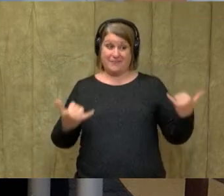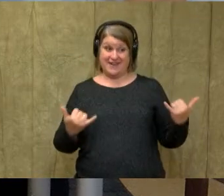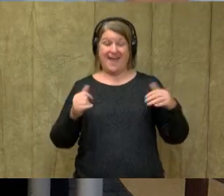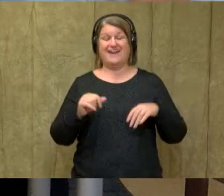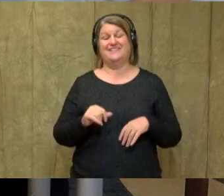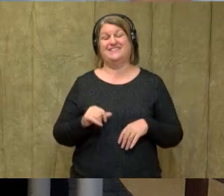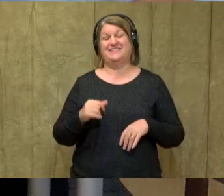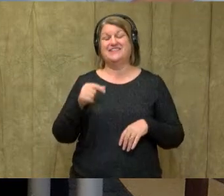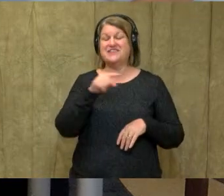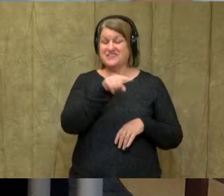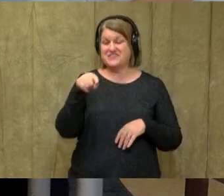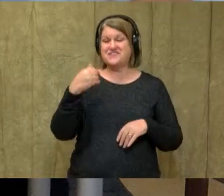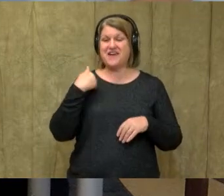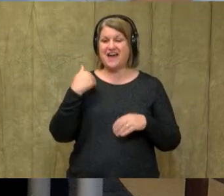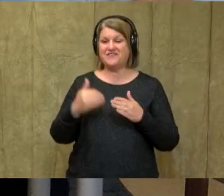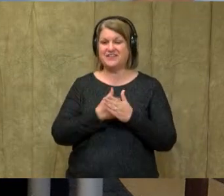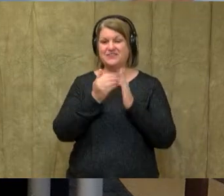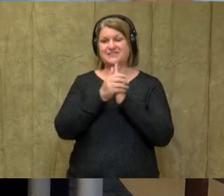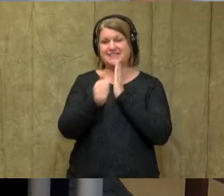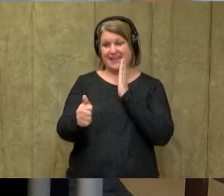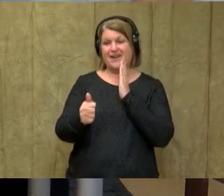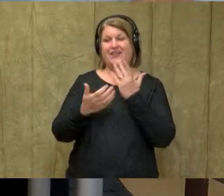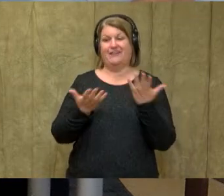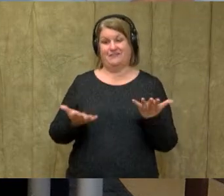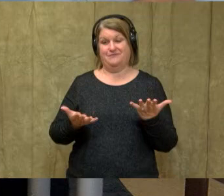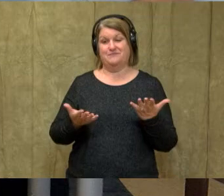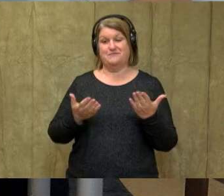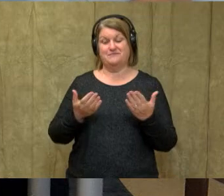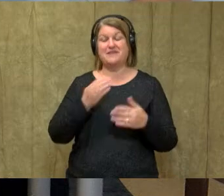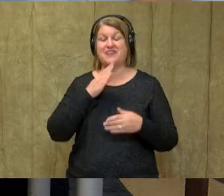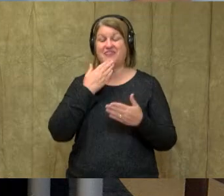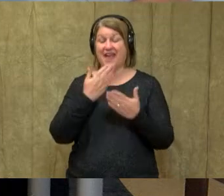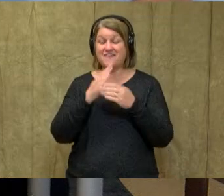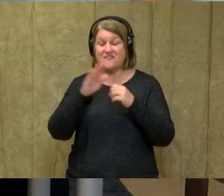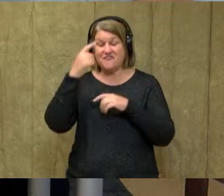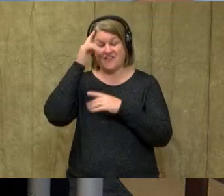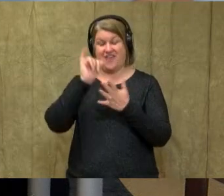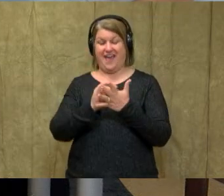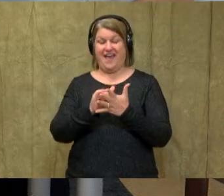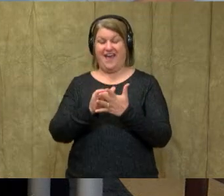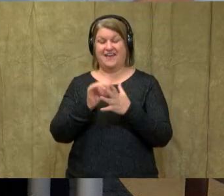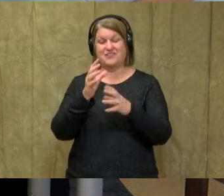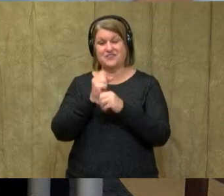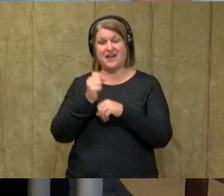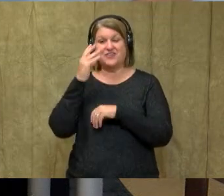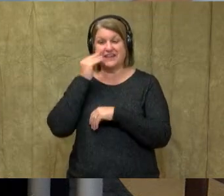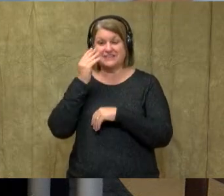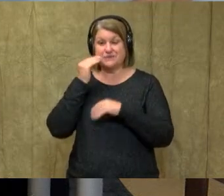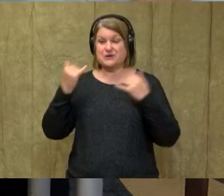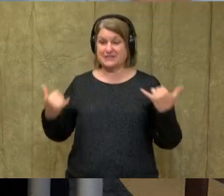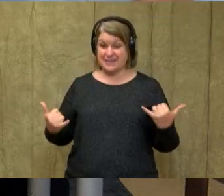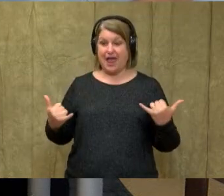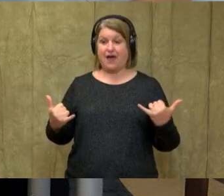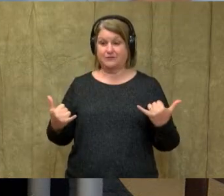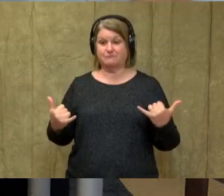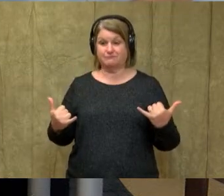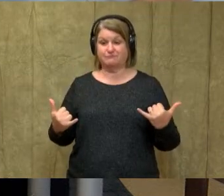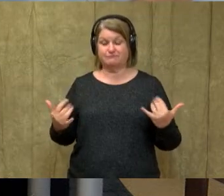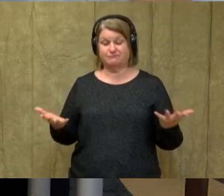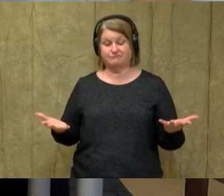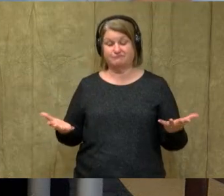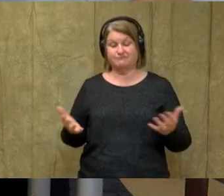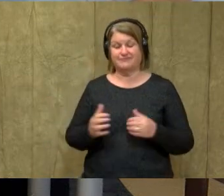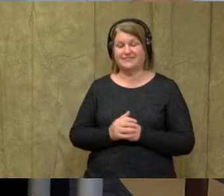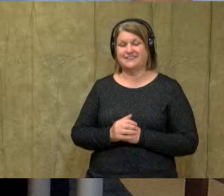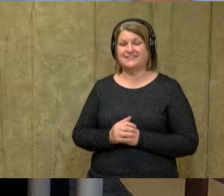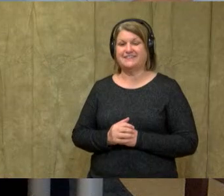new skill. Right, that's when you don't get what you want. Be grateful for that. Yeah, you get experience, and you have that now. It's under your belt. And